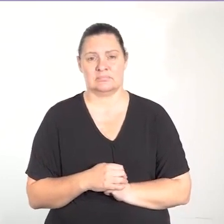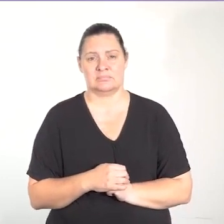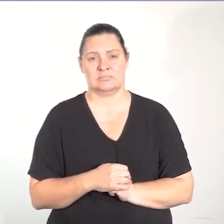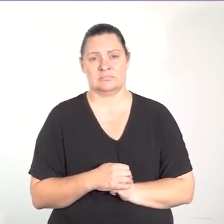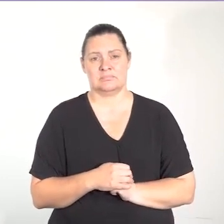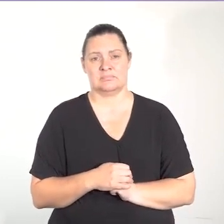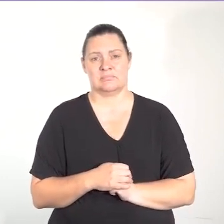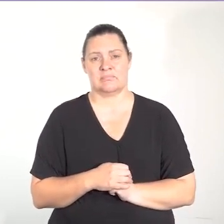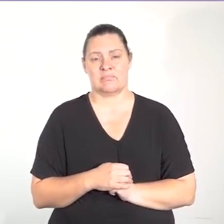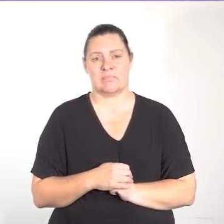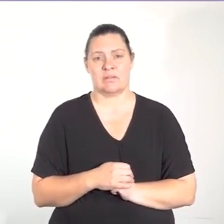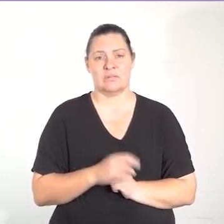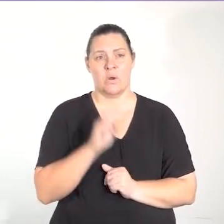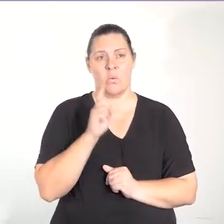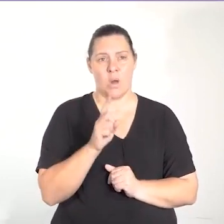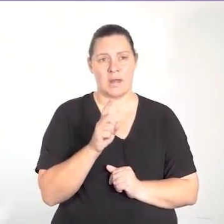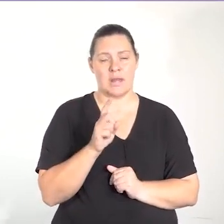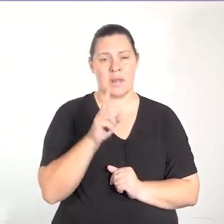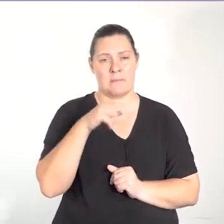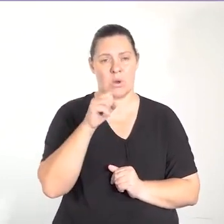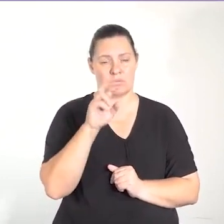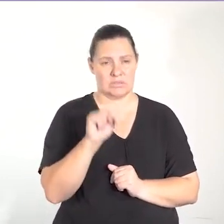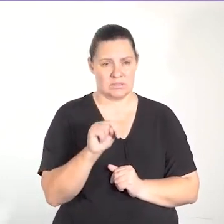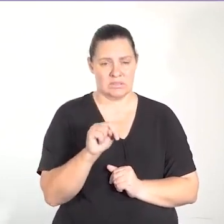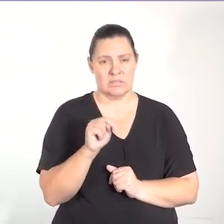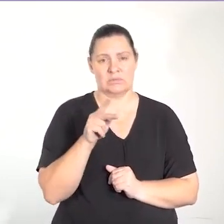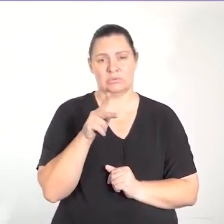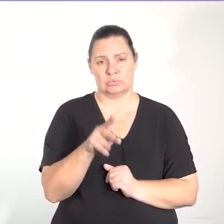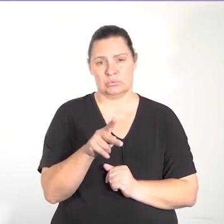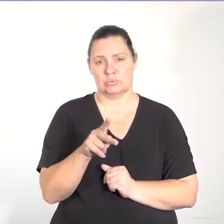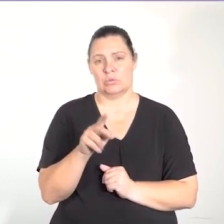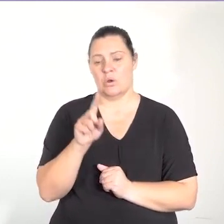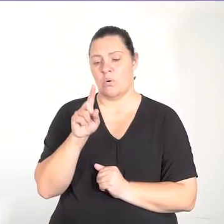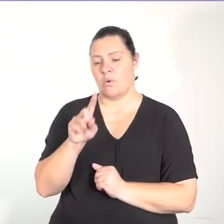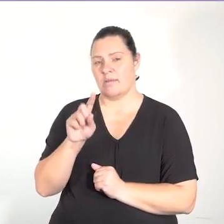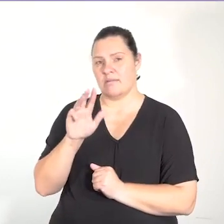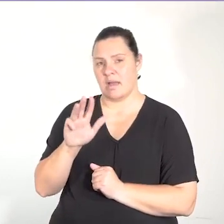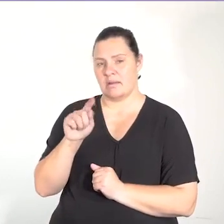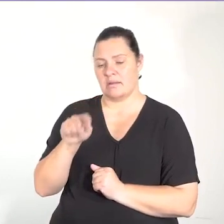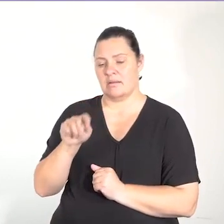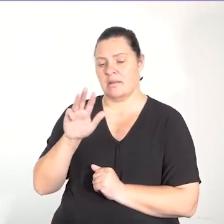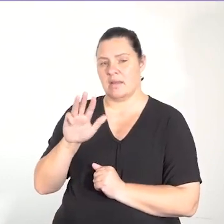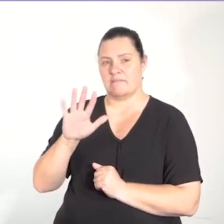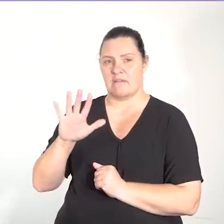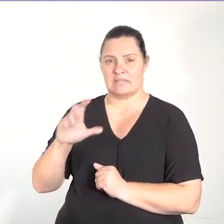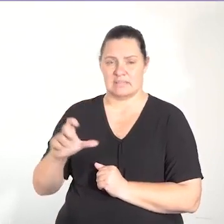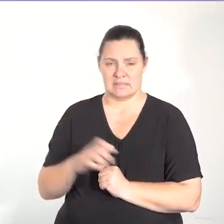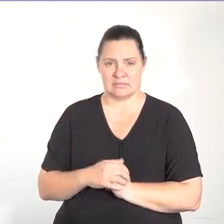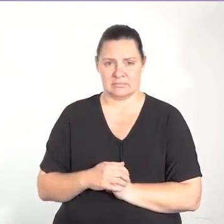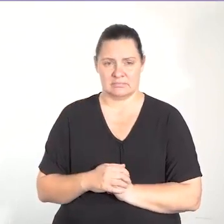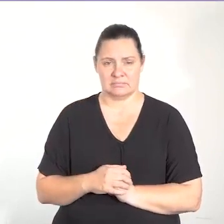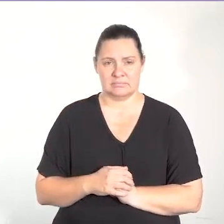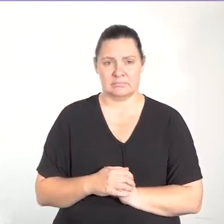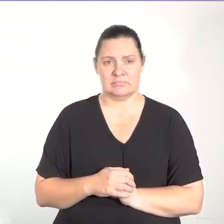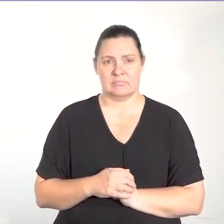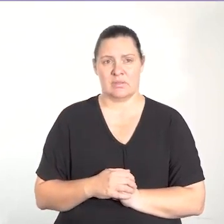ratio, which is £1 is to 19 rands and 95 cents. Now